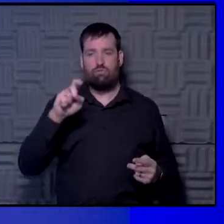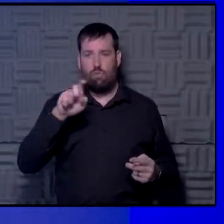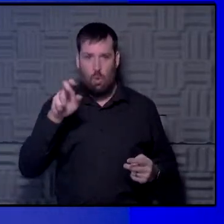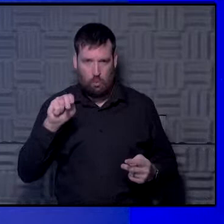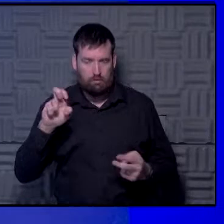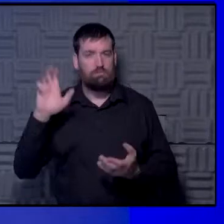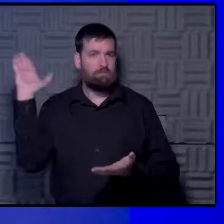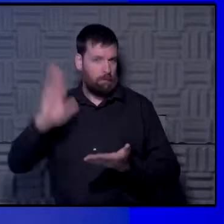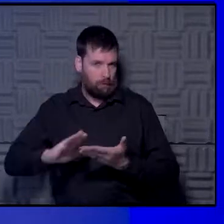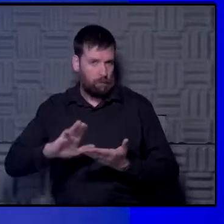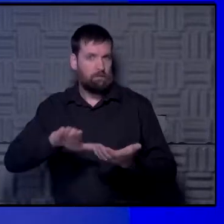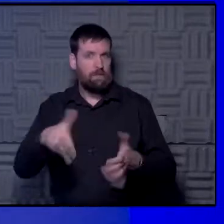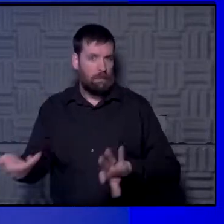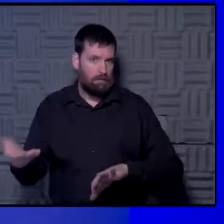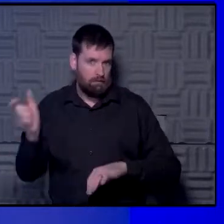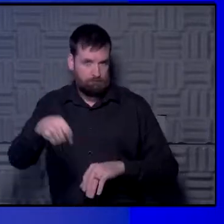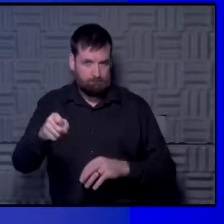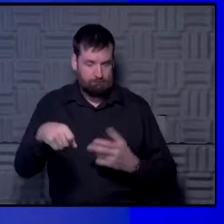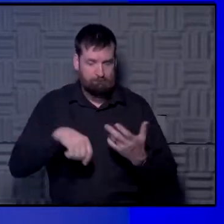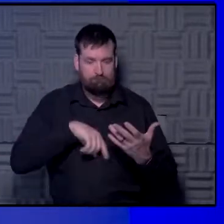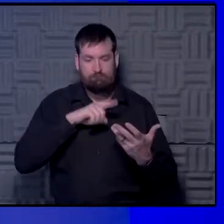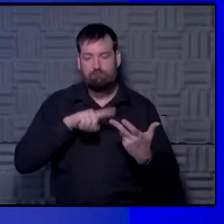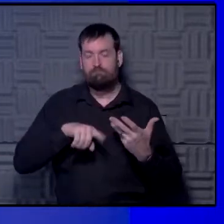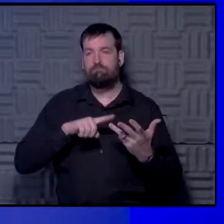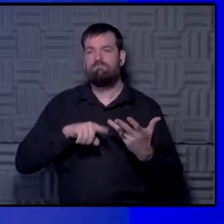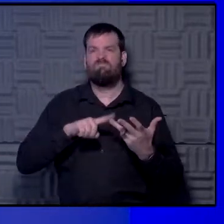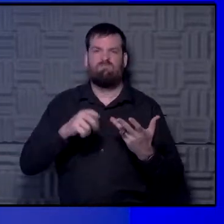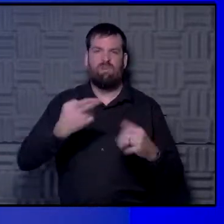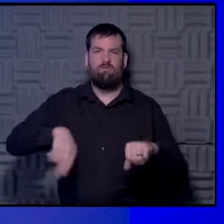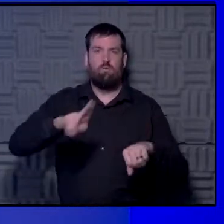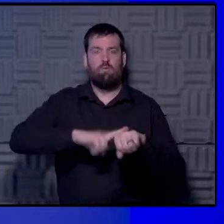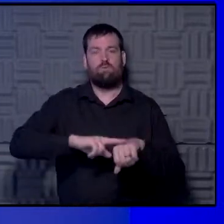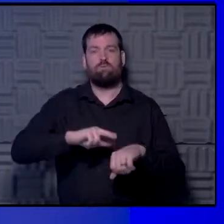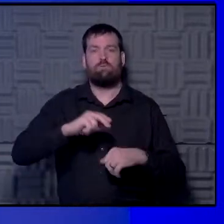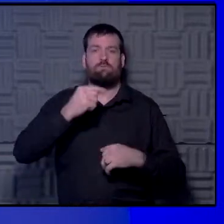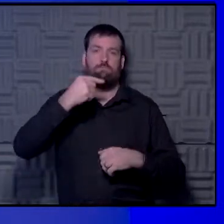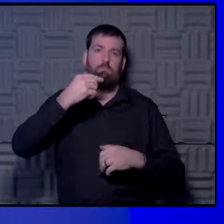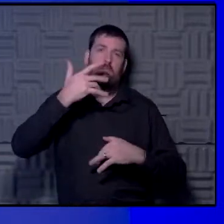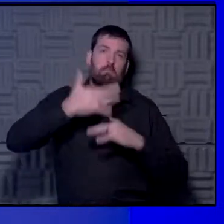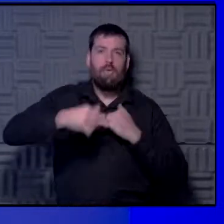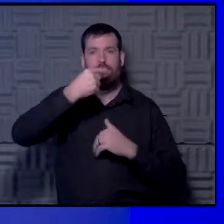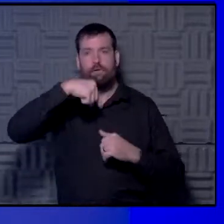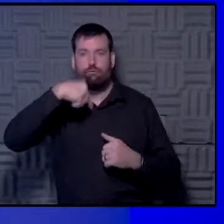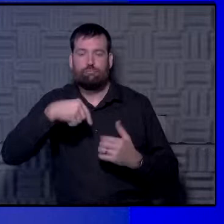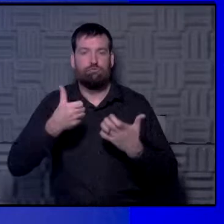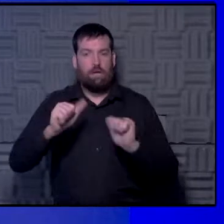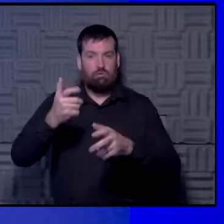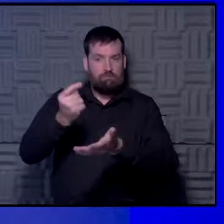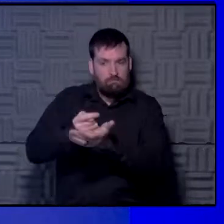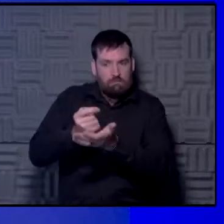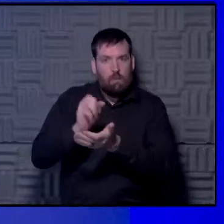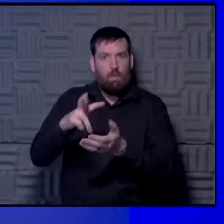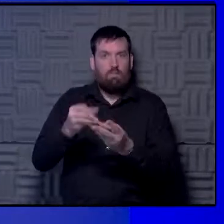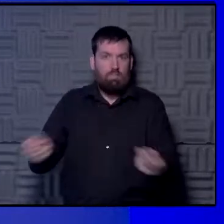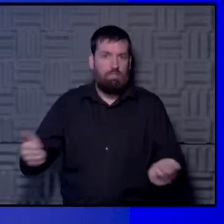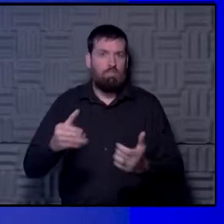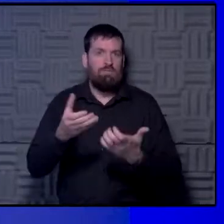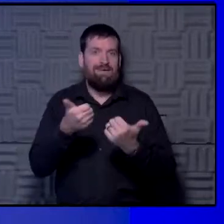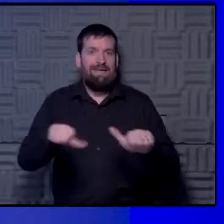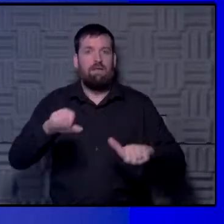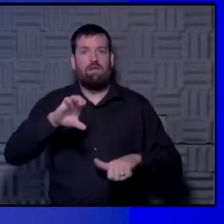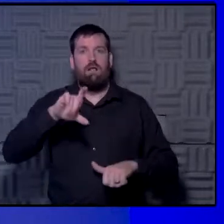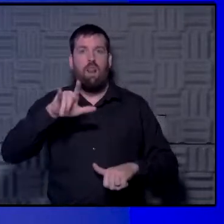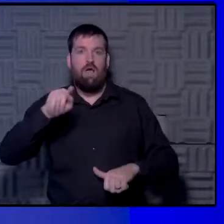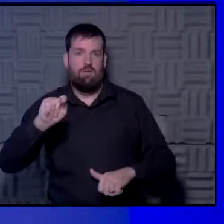in reducing mortality. And then of course the anticoagulation and trying to prevent or treat any blood clots that